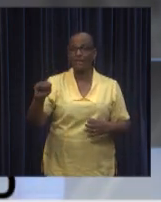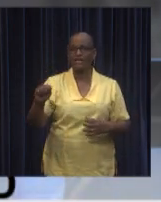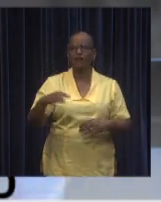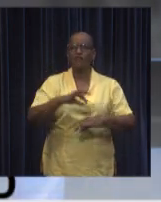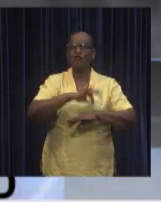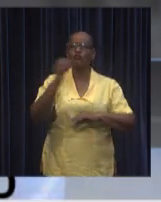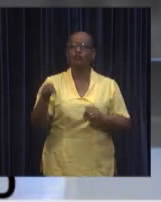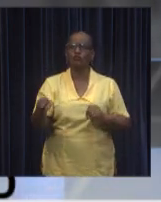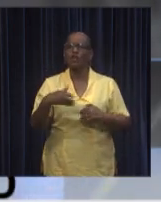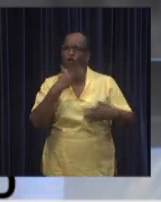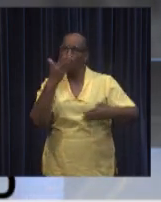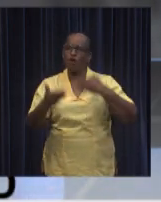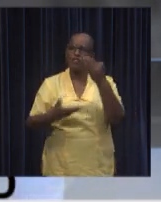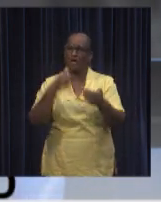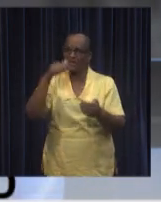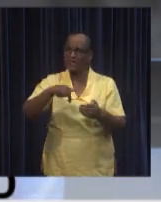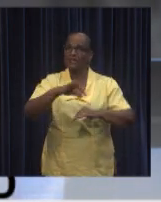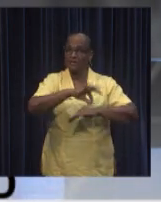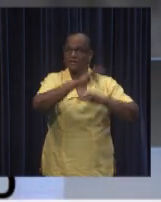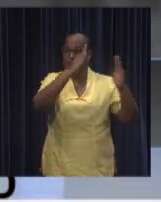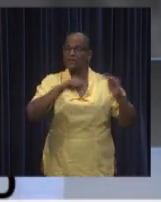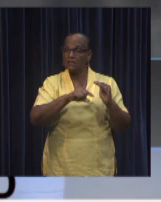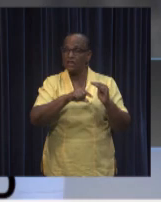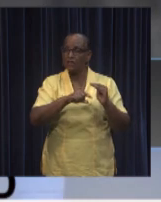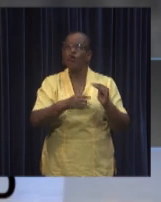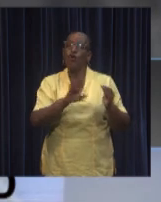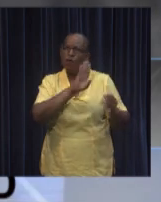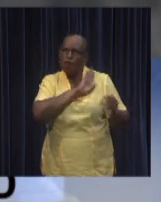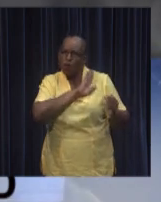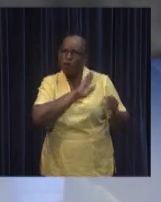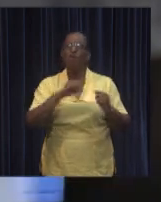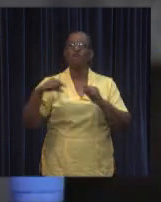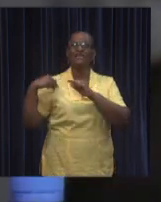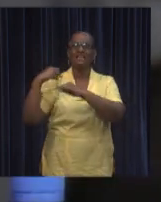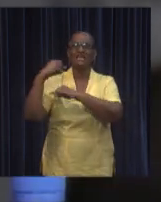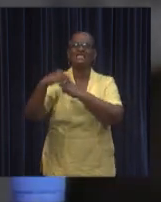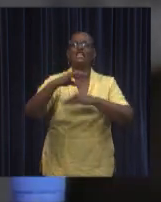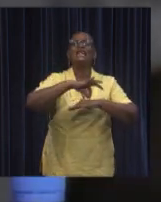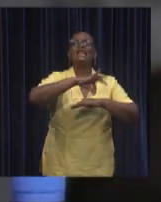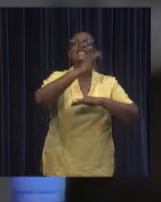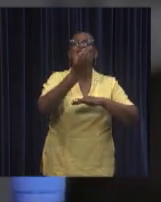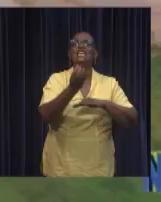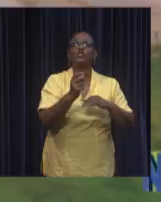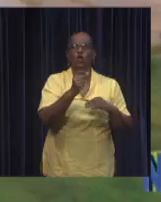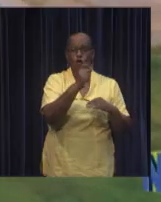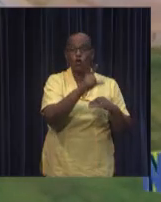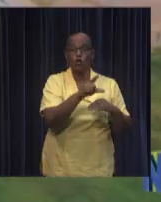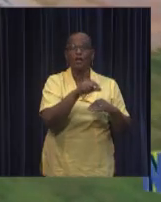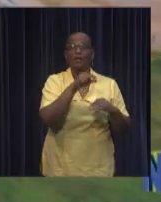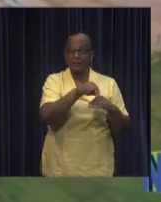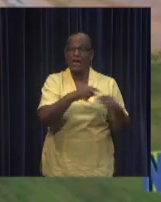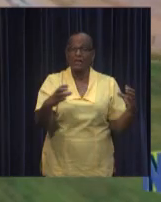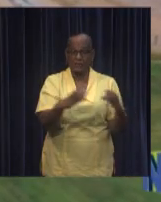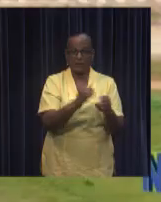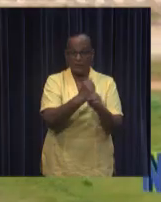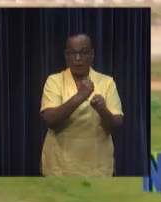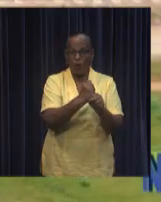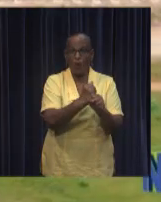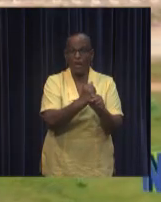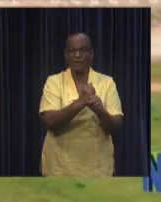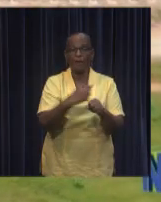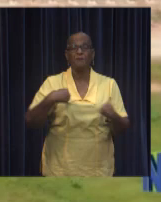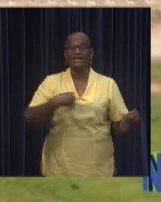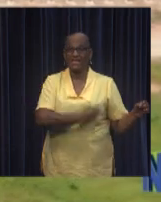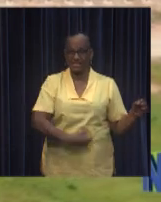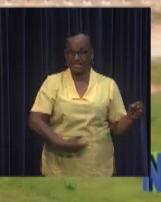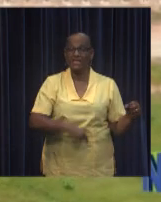Ilias, explained that in this hospital, they will also be working with traditional medicine. For this, a